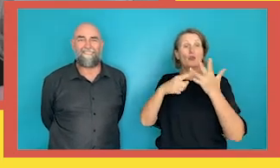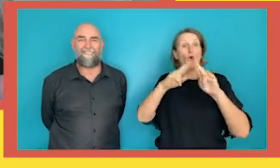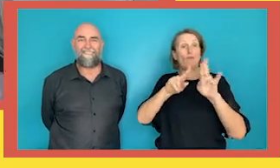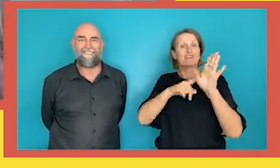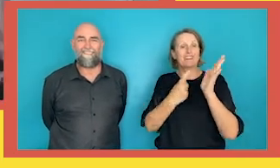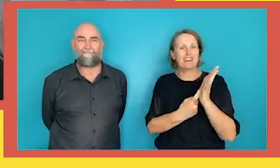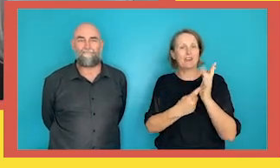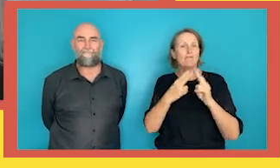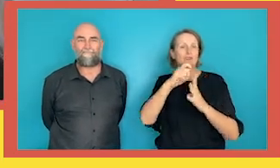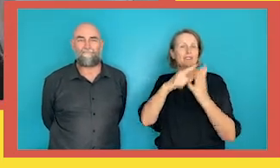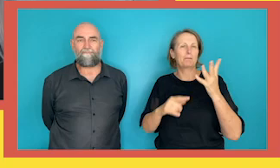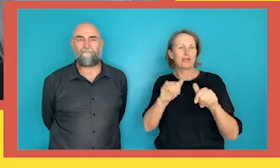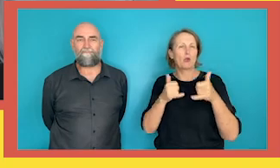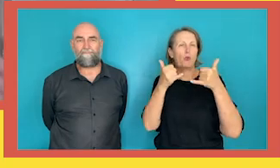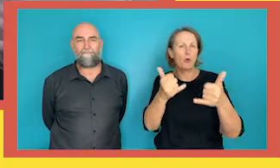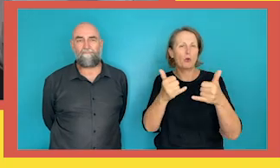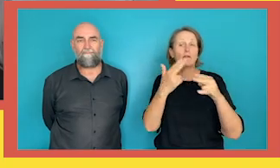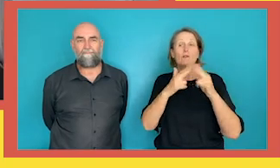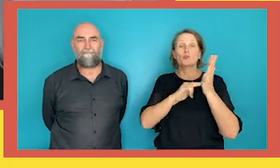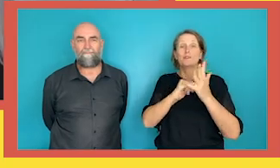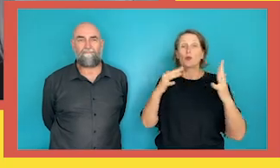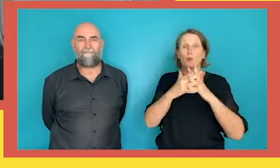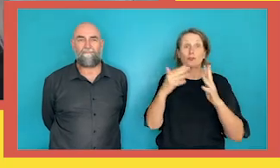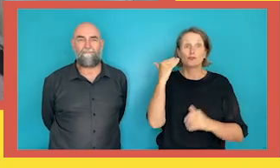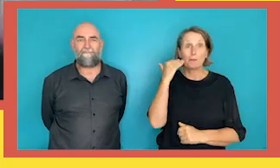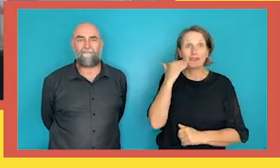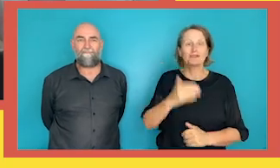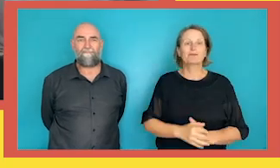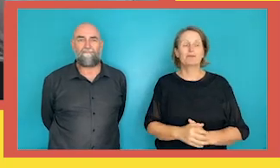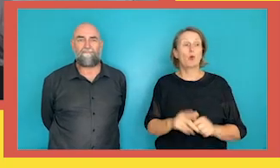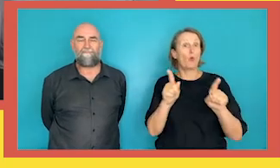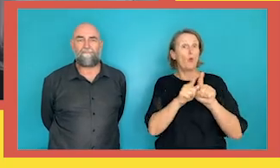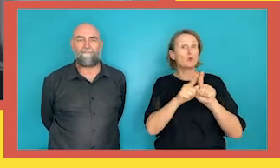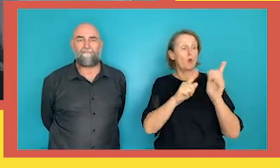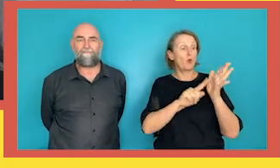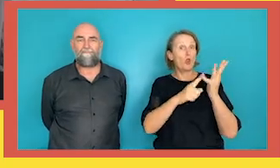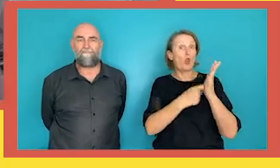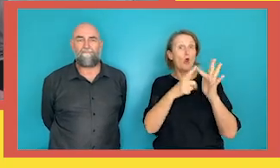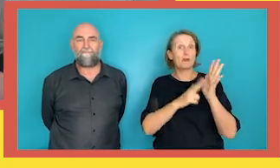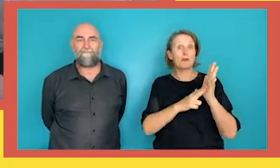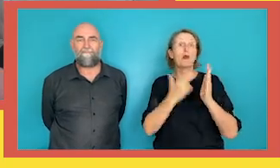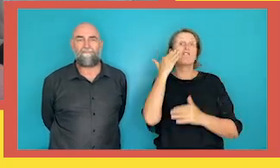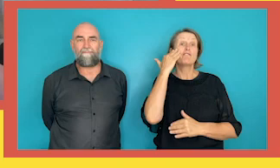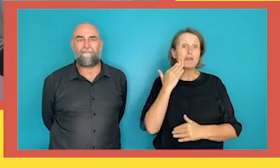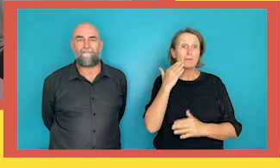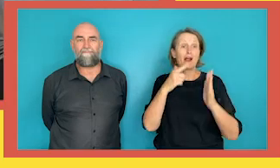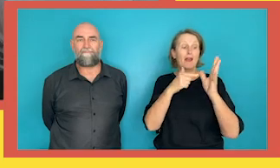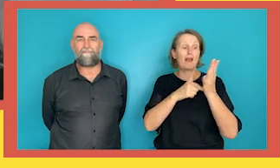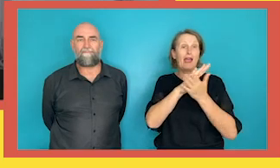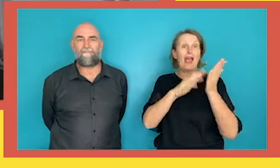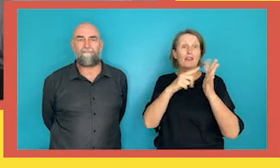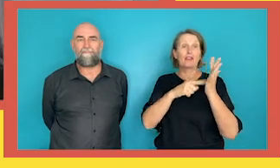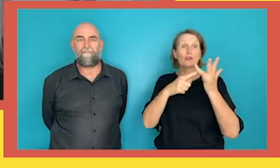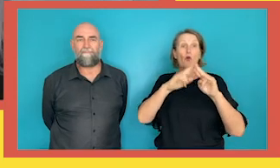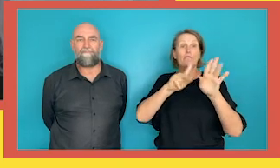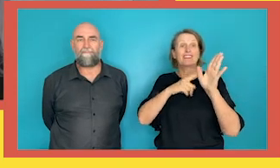Award at the recent New South Wales Champions of Sport ceremony. She was also named as the Female Athlete of the Year at the